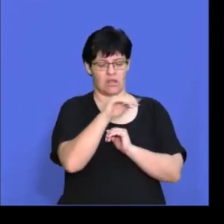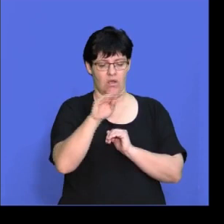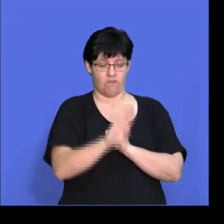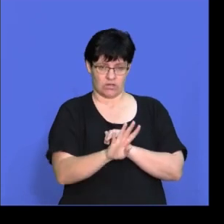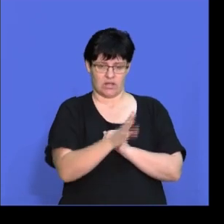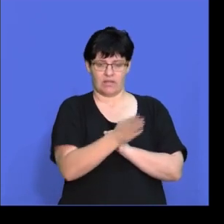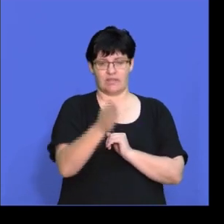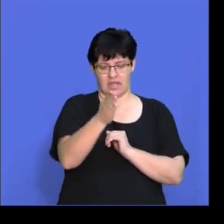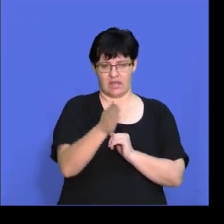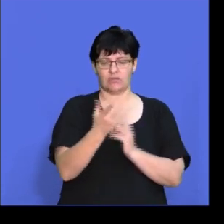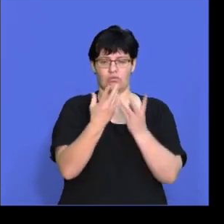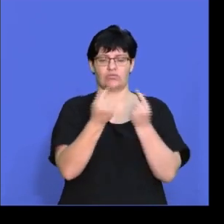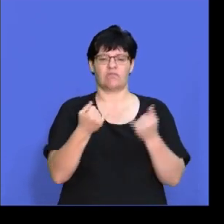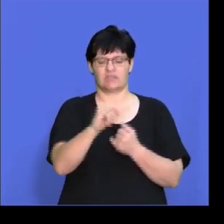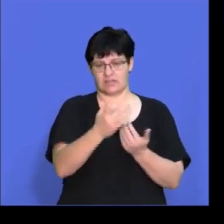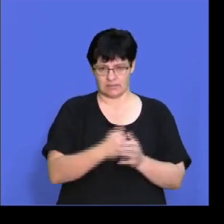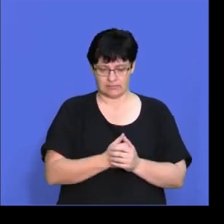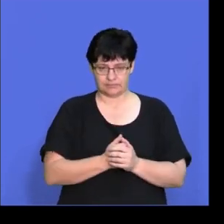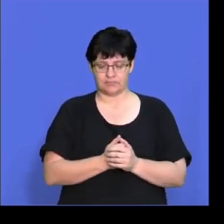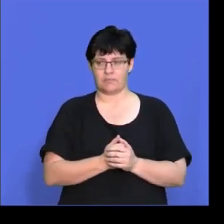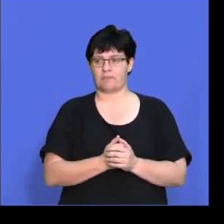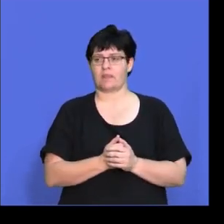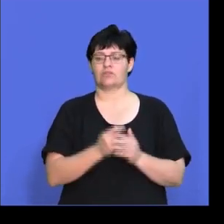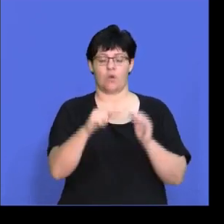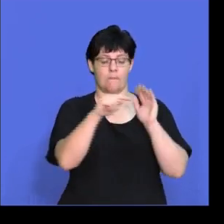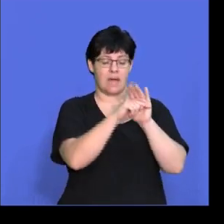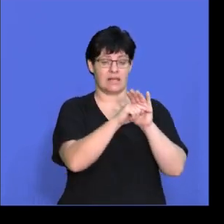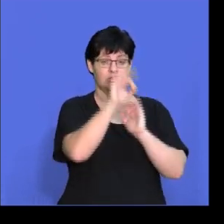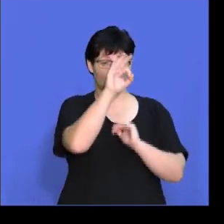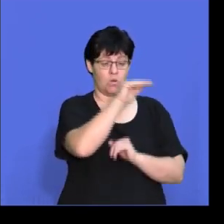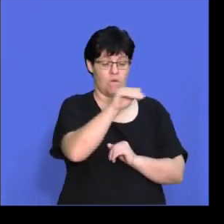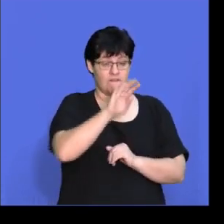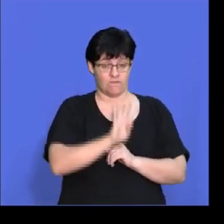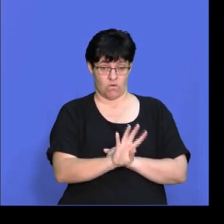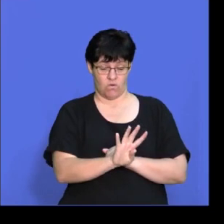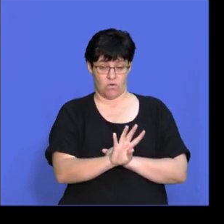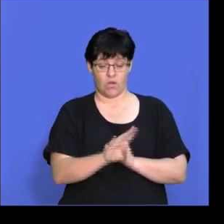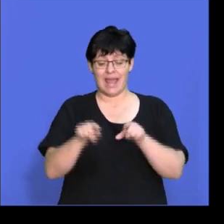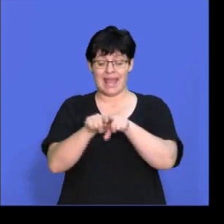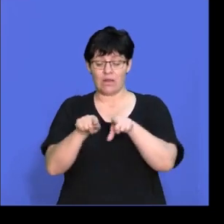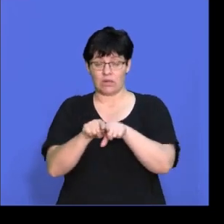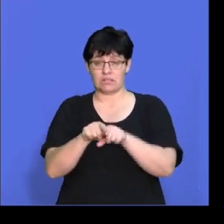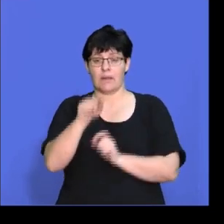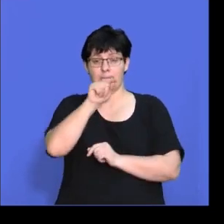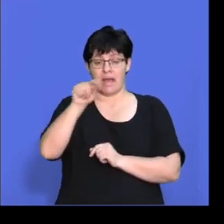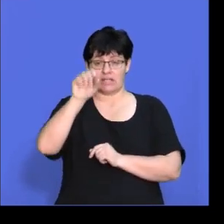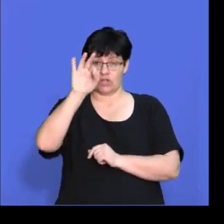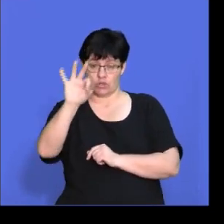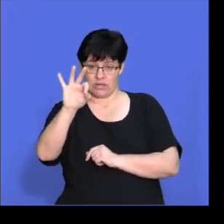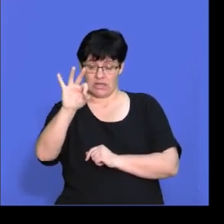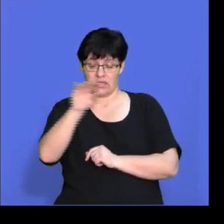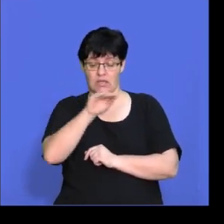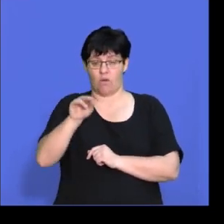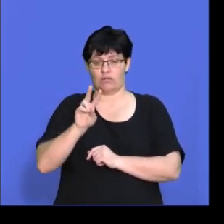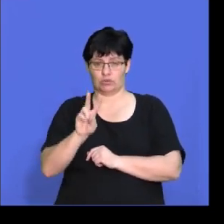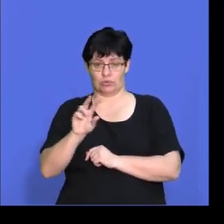there, and I can use that to solve for a. So minus 3 over 4 is equal to minus 3